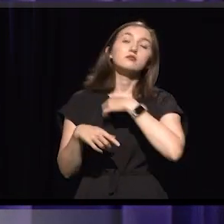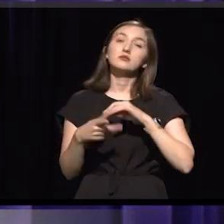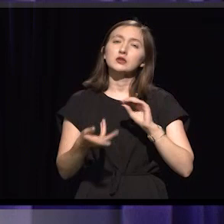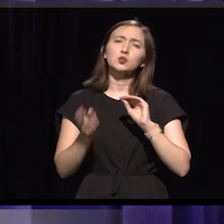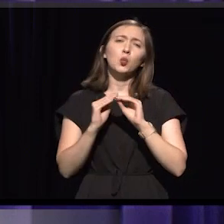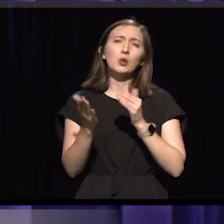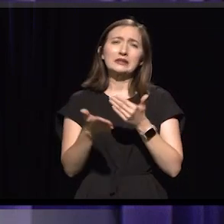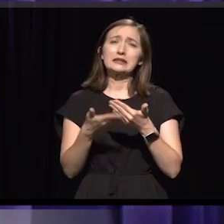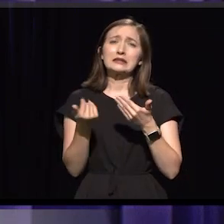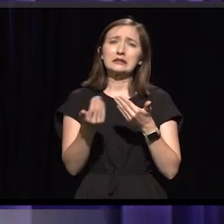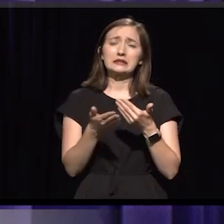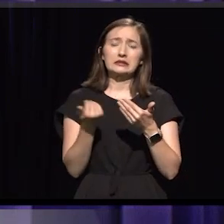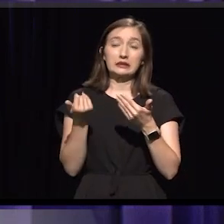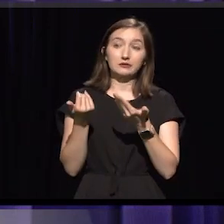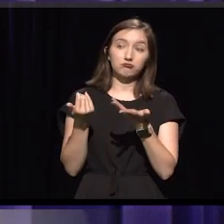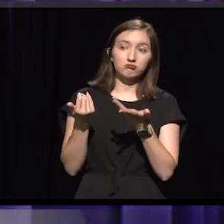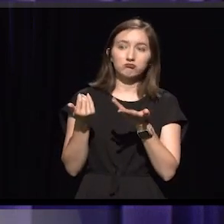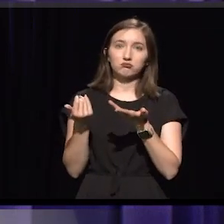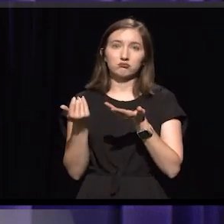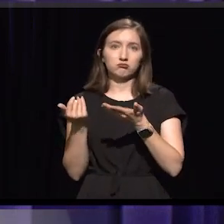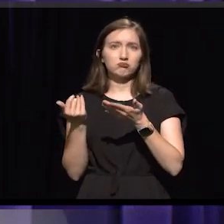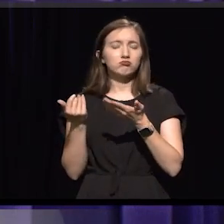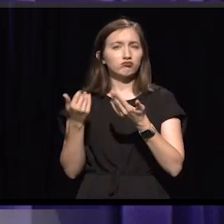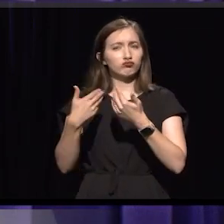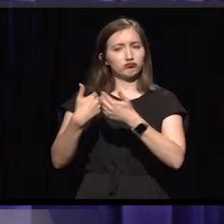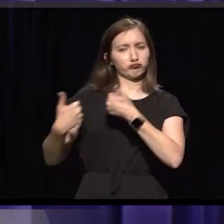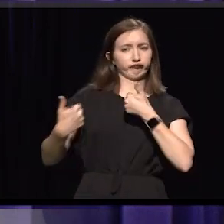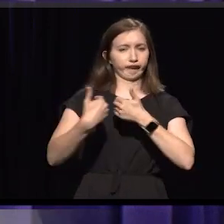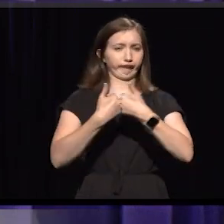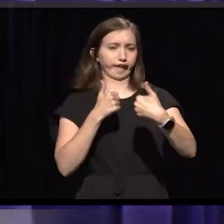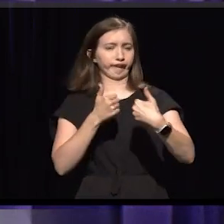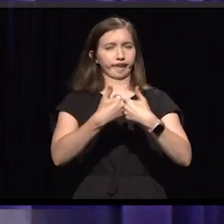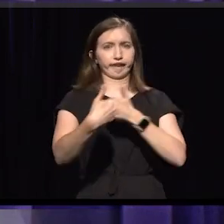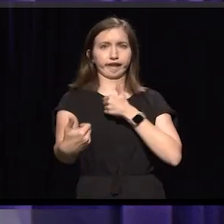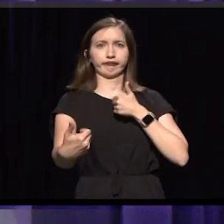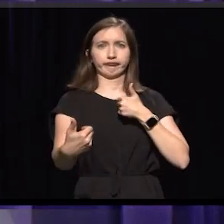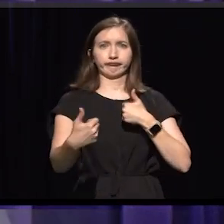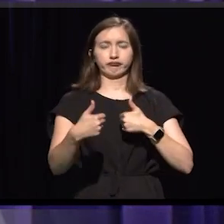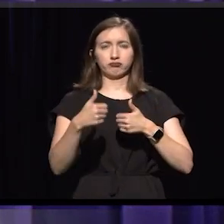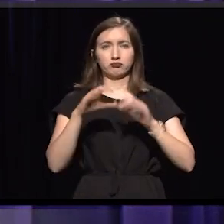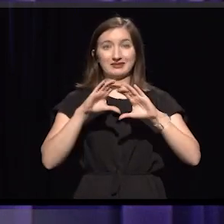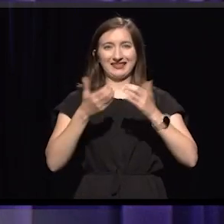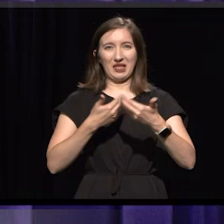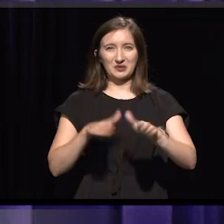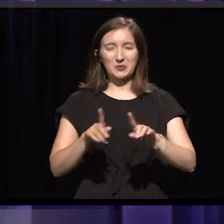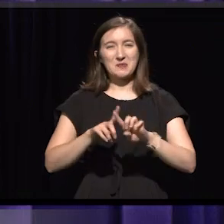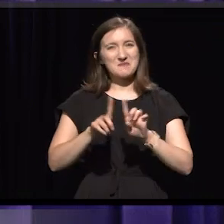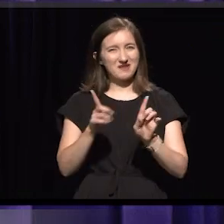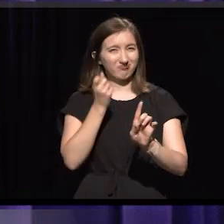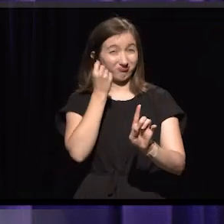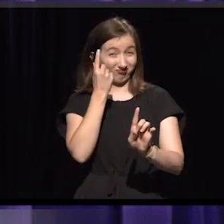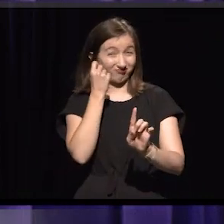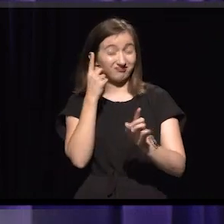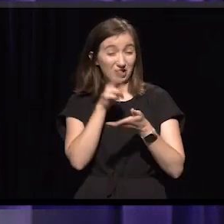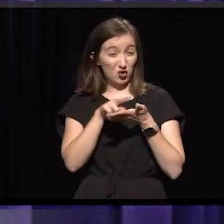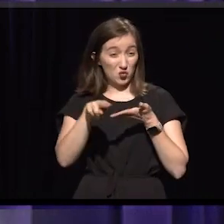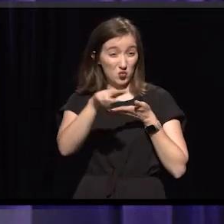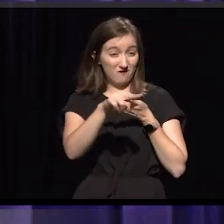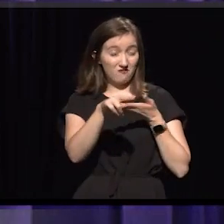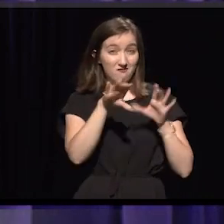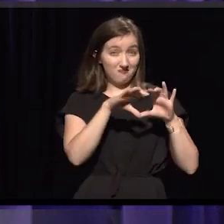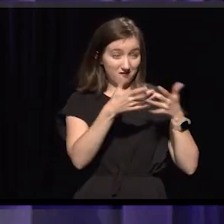to enforce the classroom part of things, but it's the get-togethers and, parties